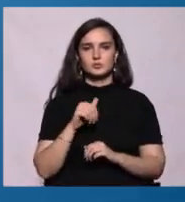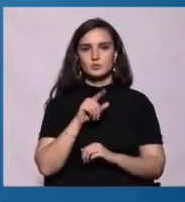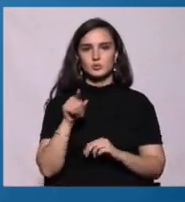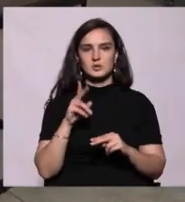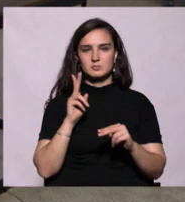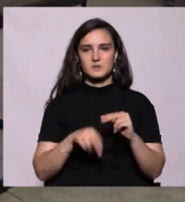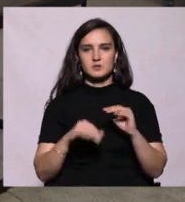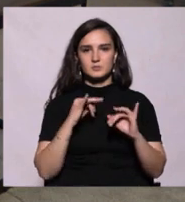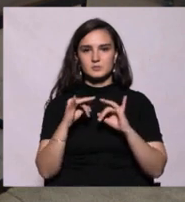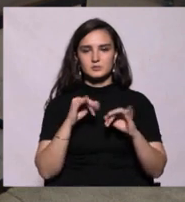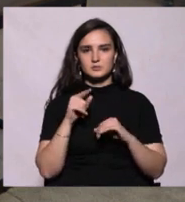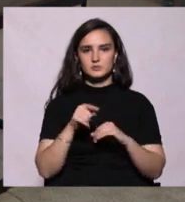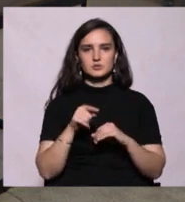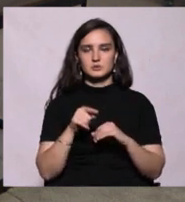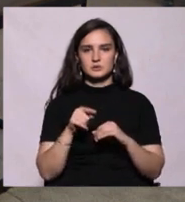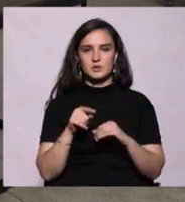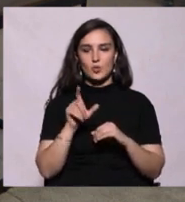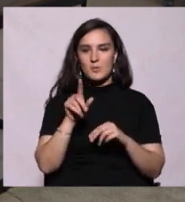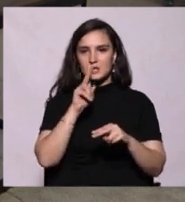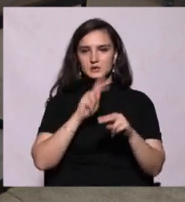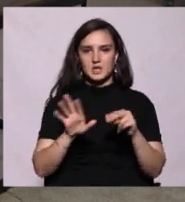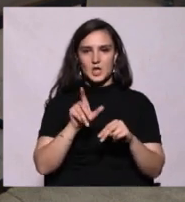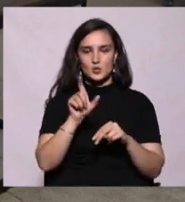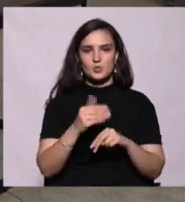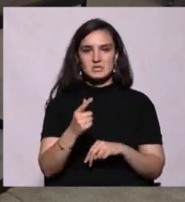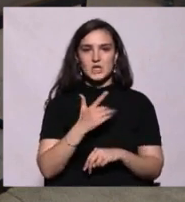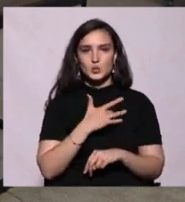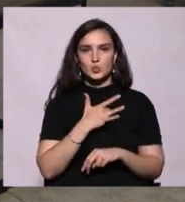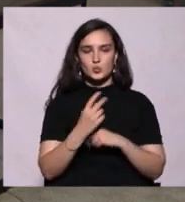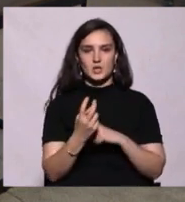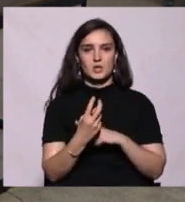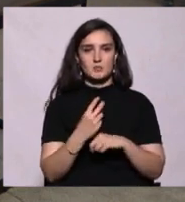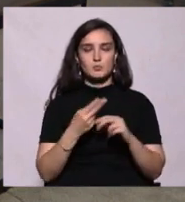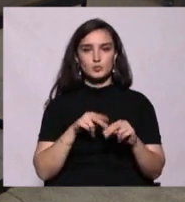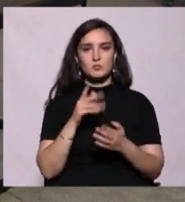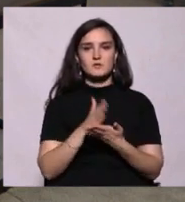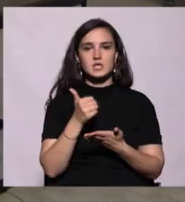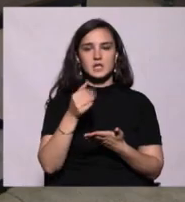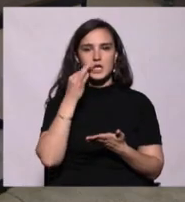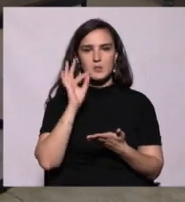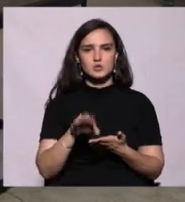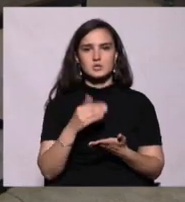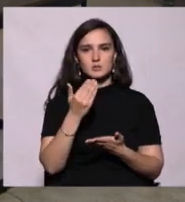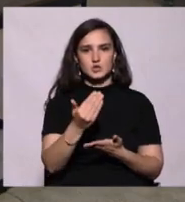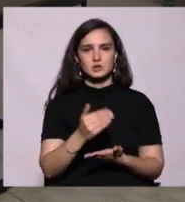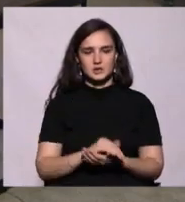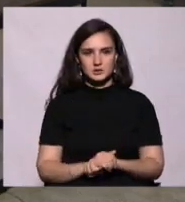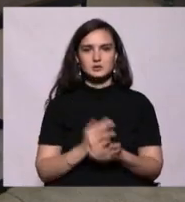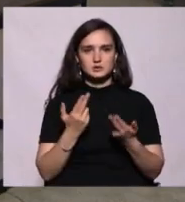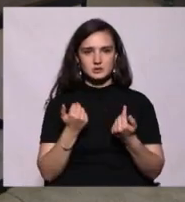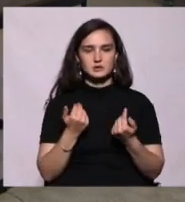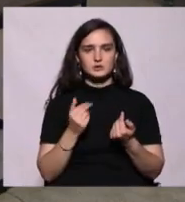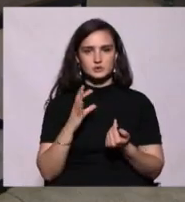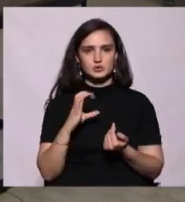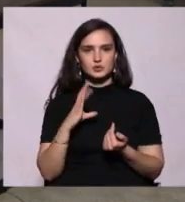the conversation so you don't lose the customer loyalty and customers have good experience with you. Exactly, Miss